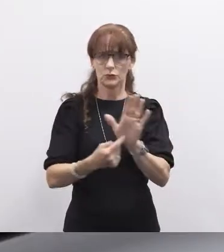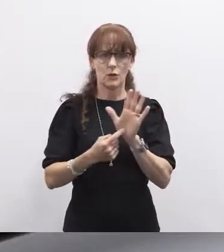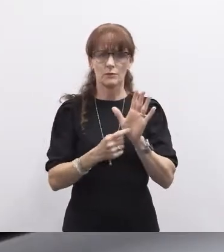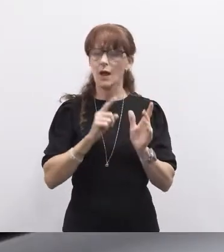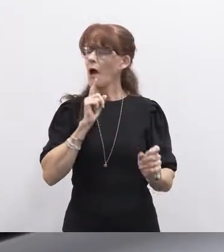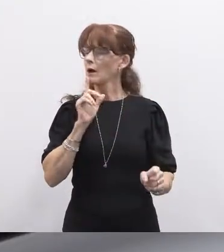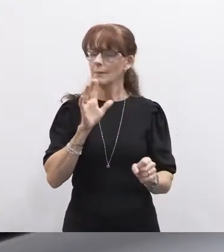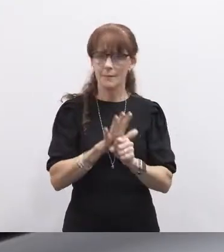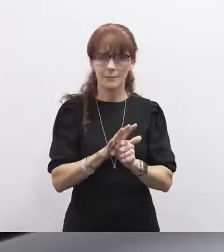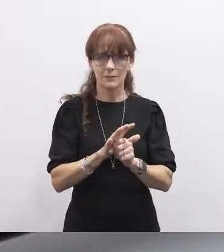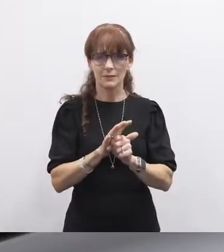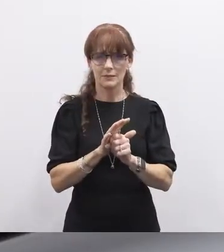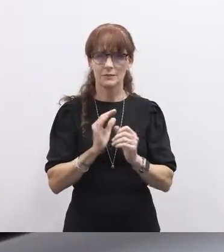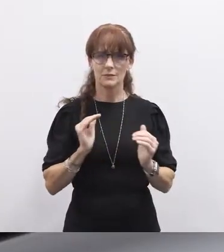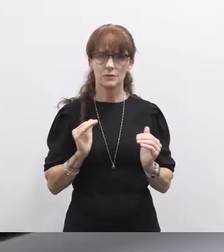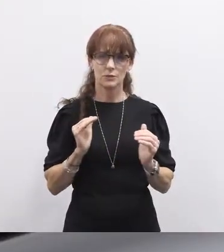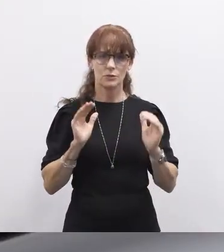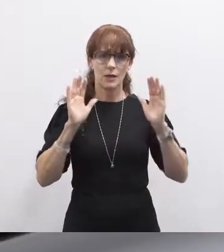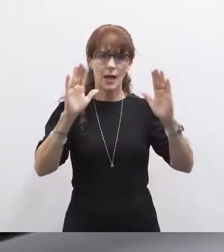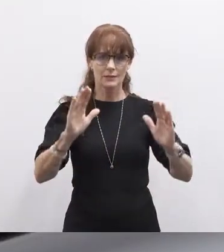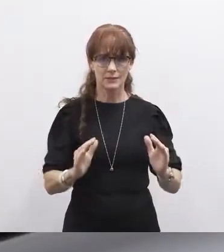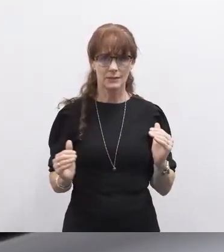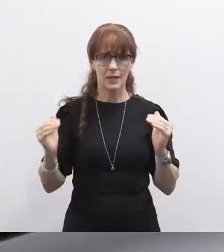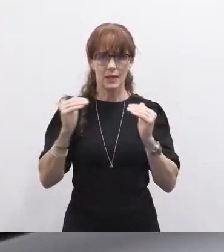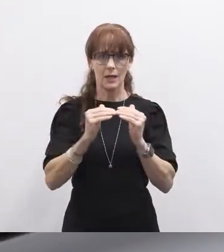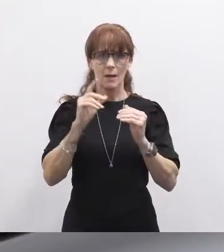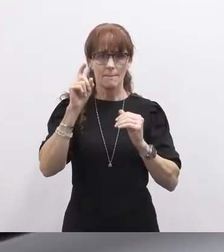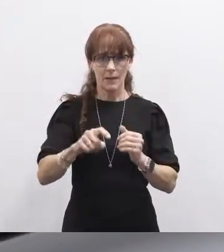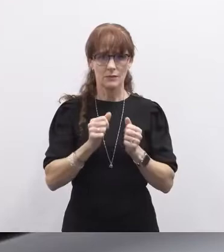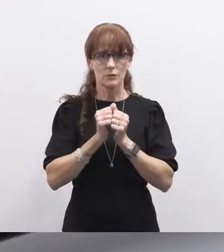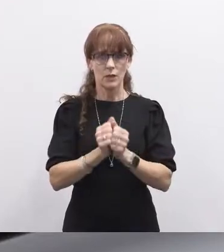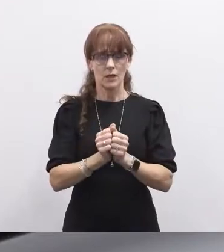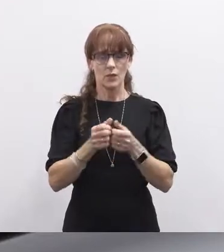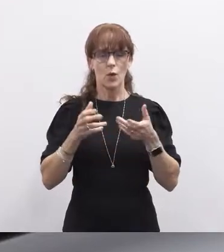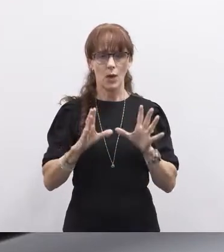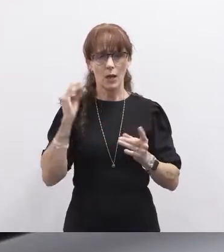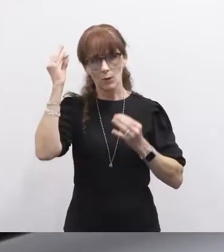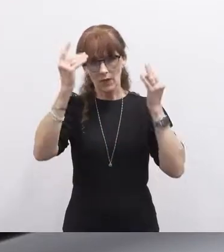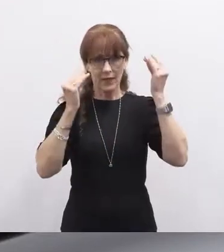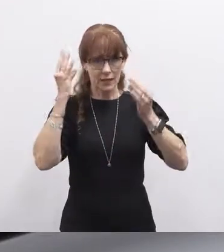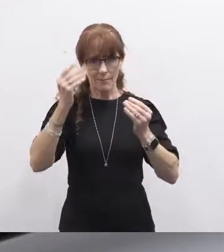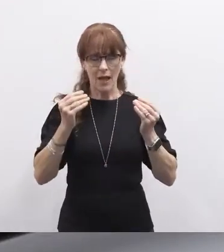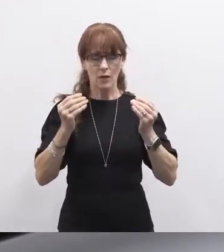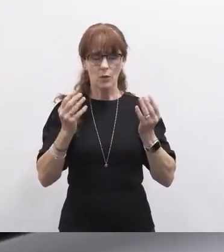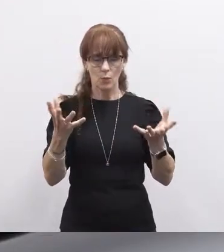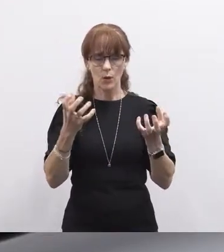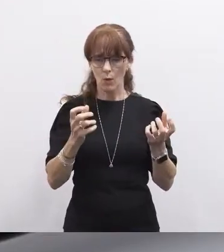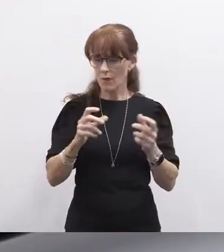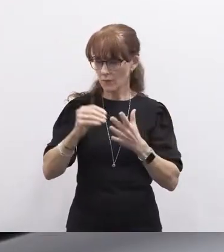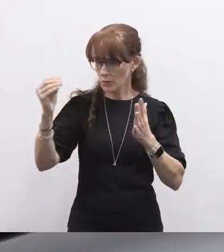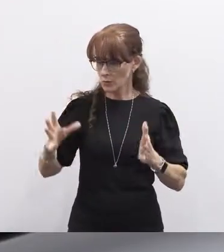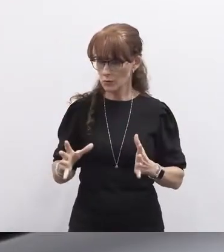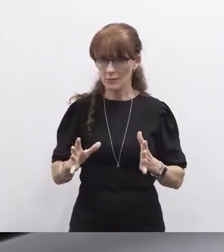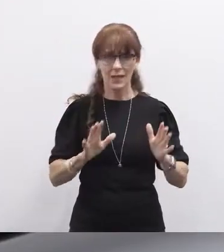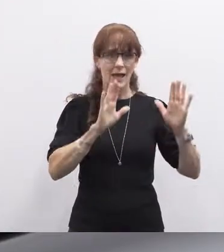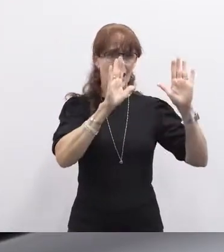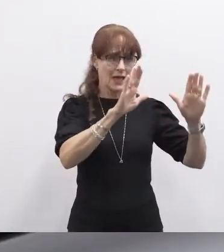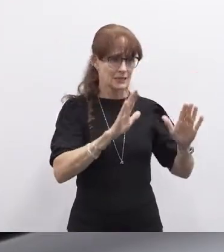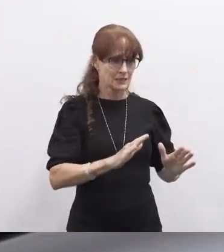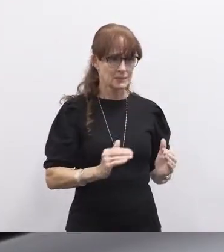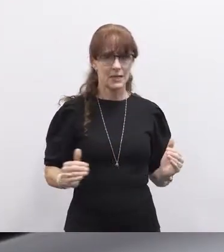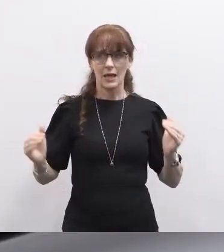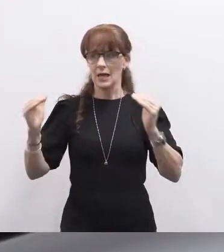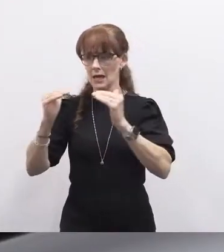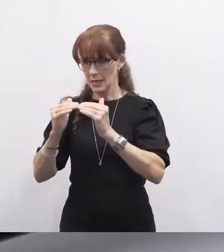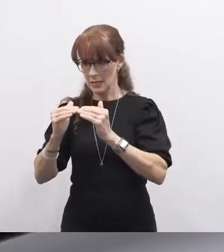excellence and equity, which have to go together in the way that we think about what we want for our students, excellence and equity. And